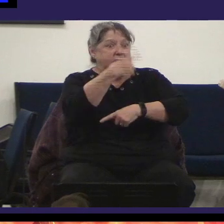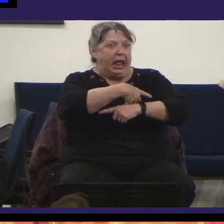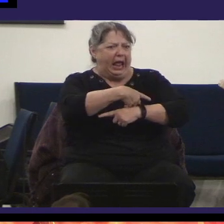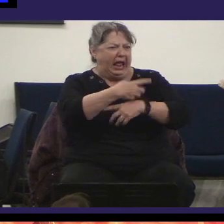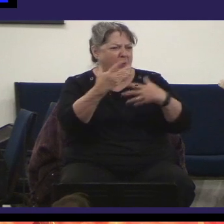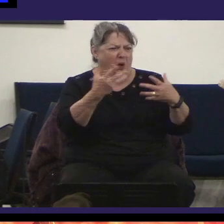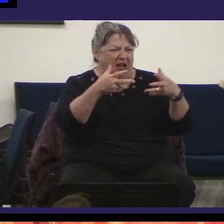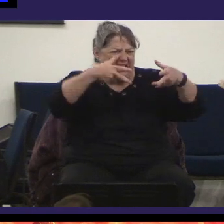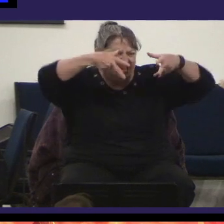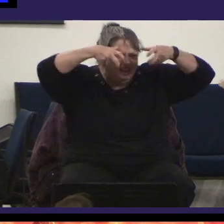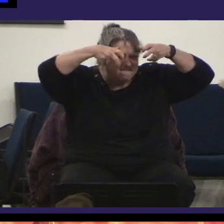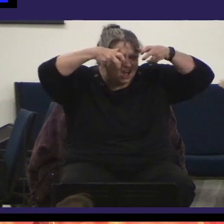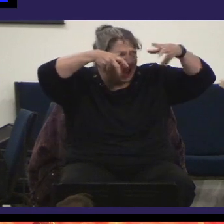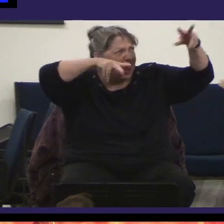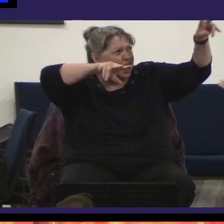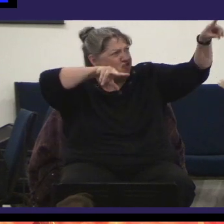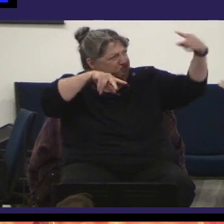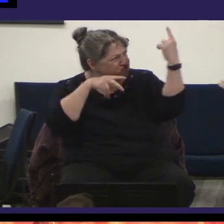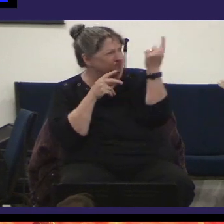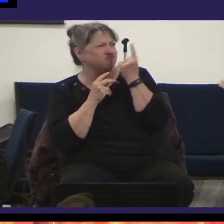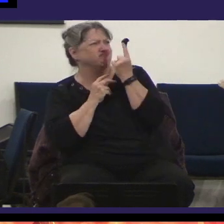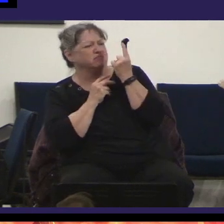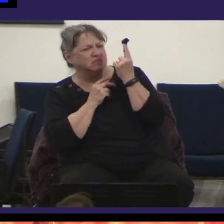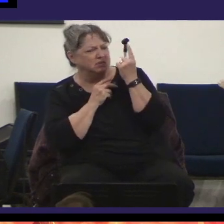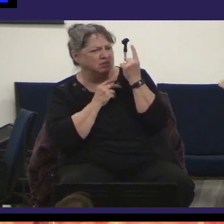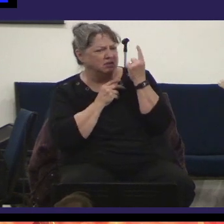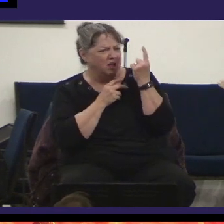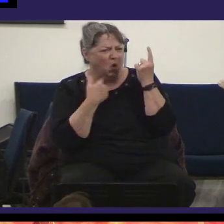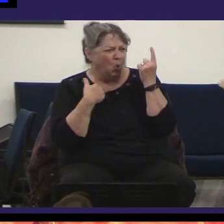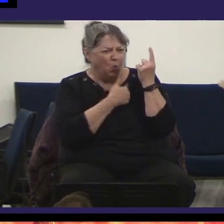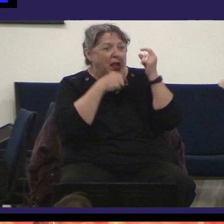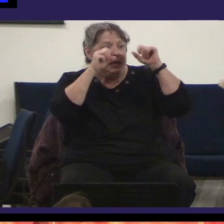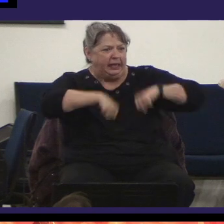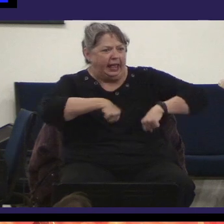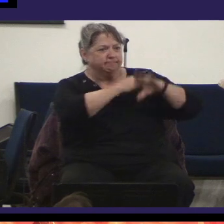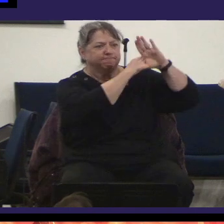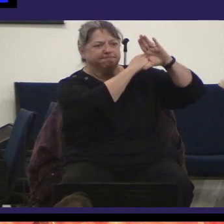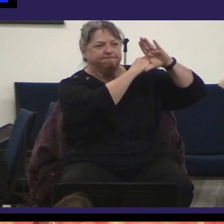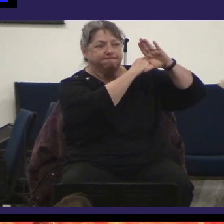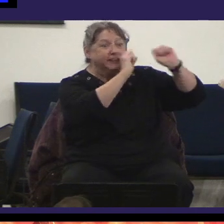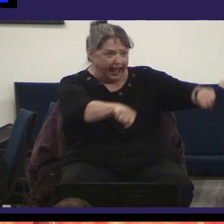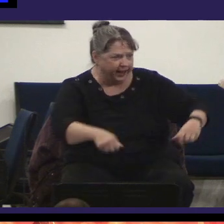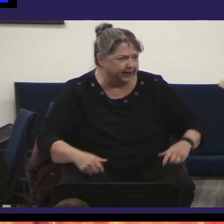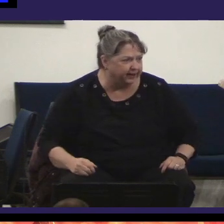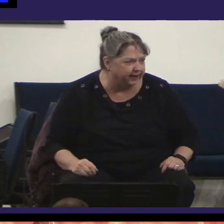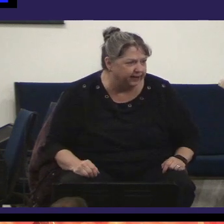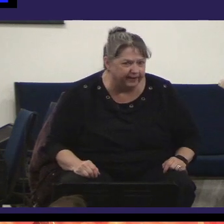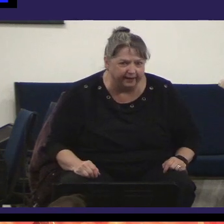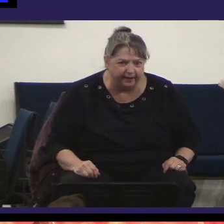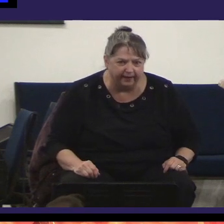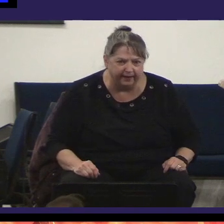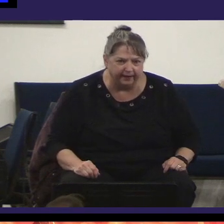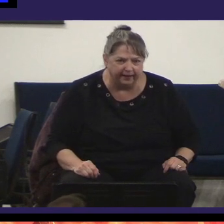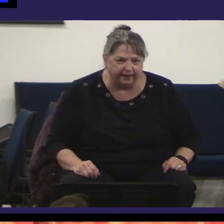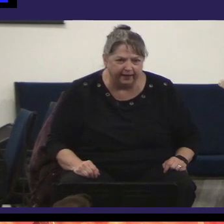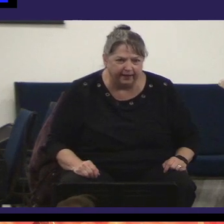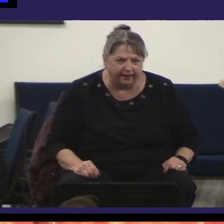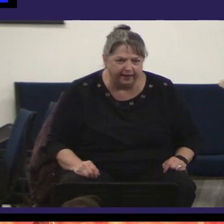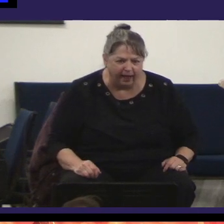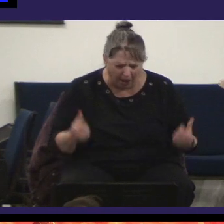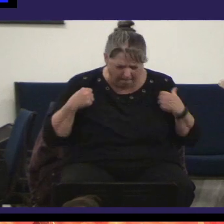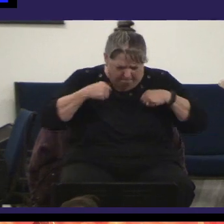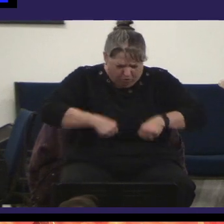right? So that when the day of evil comes, you may be able to stand your ground. Put on